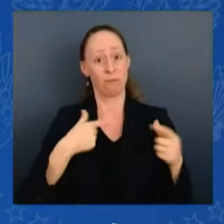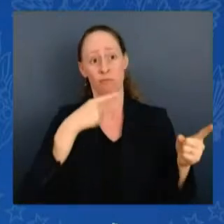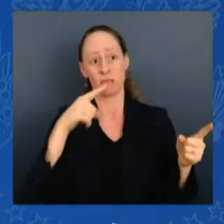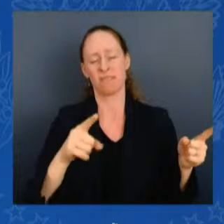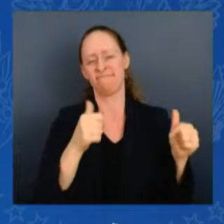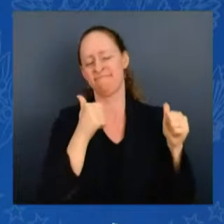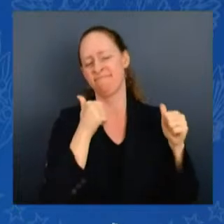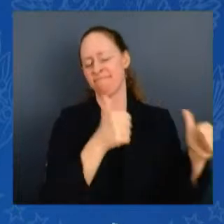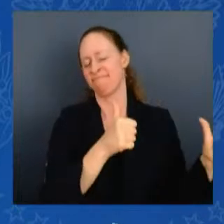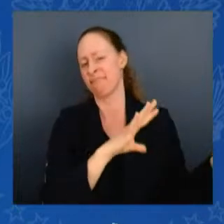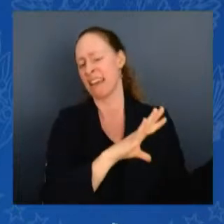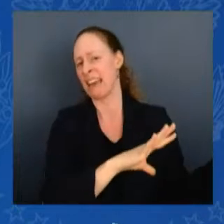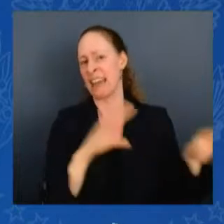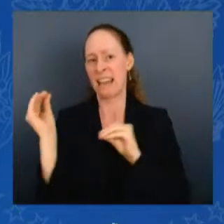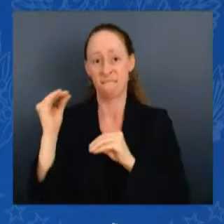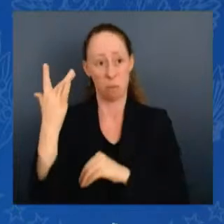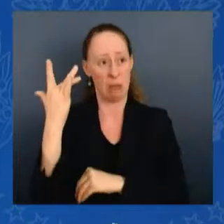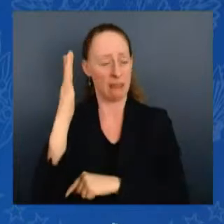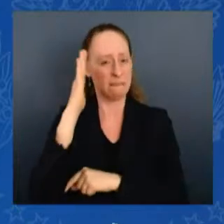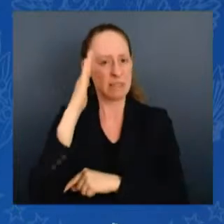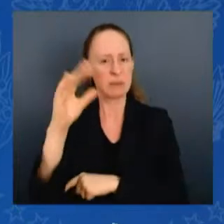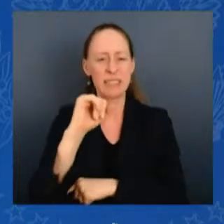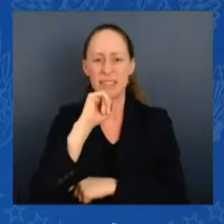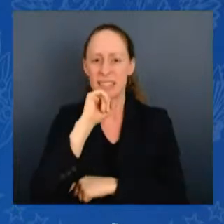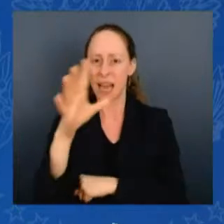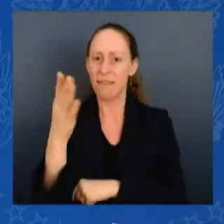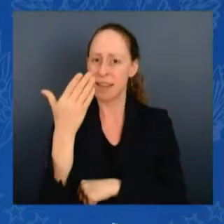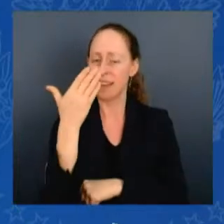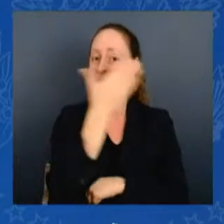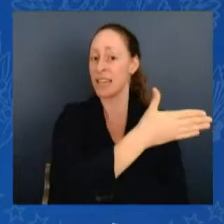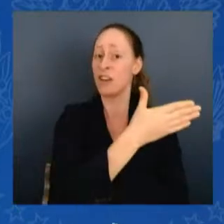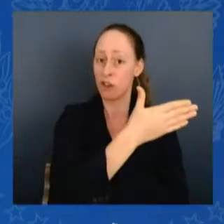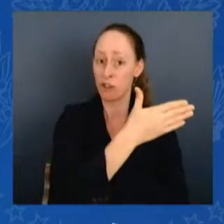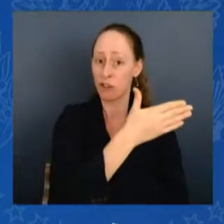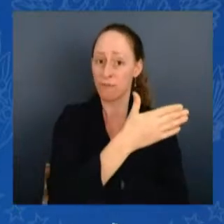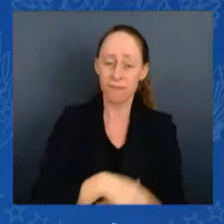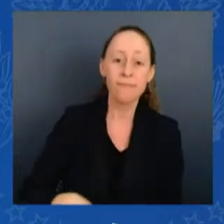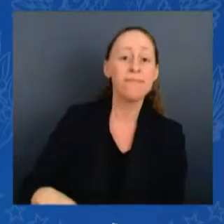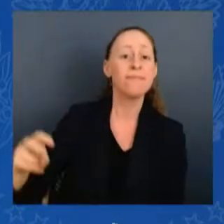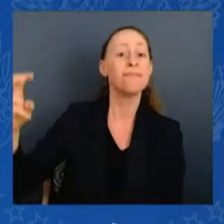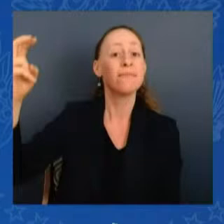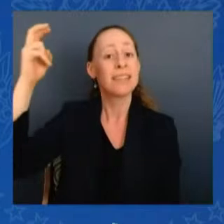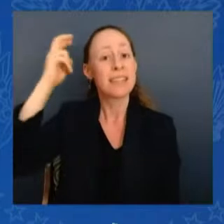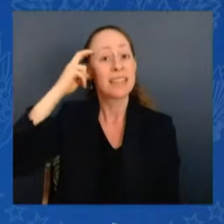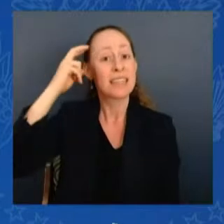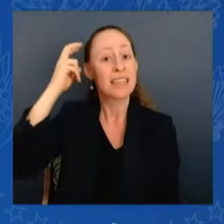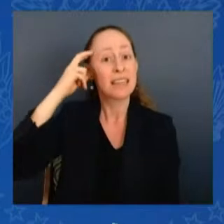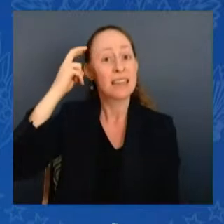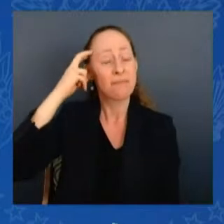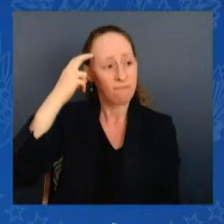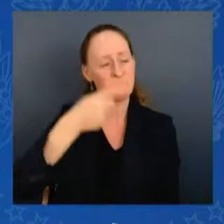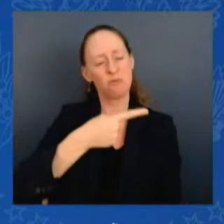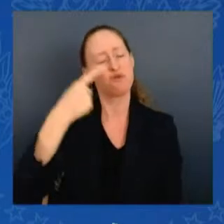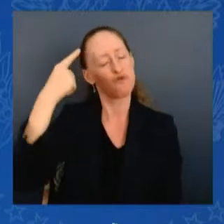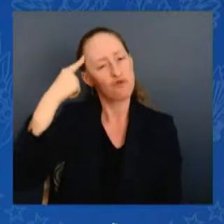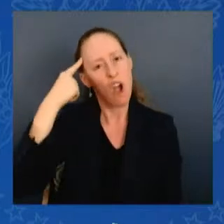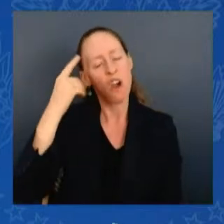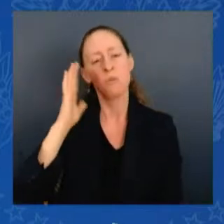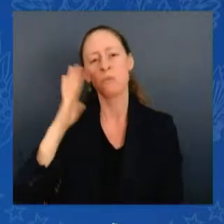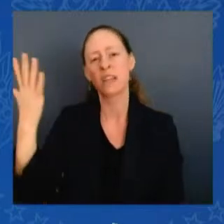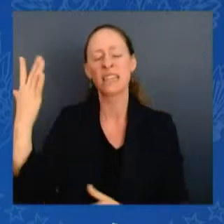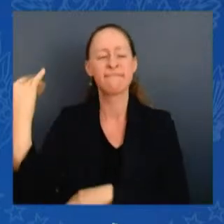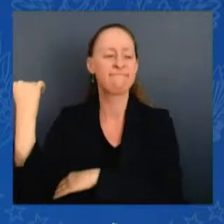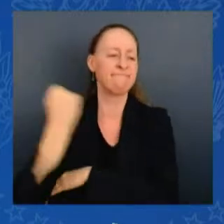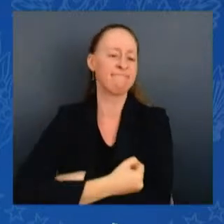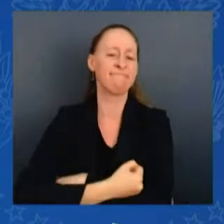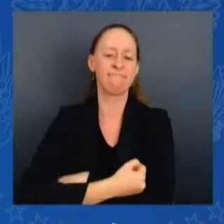Kyiv, remember, fellas and ladies, was supposed to fall in 5 days, remember? Was still standing 2.5 years later and